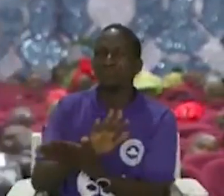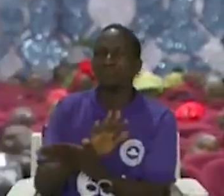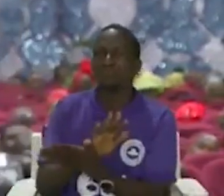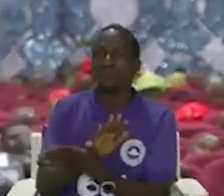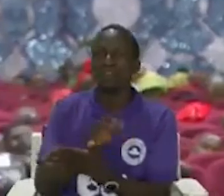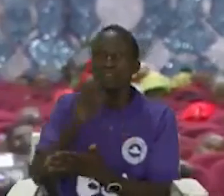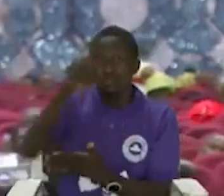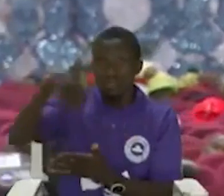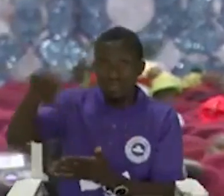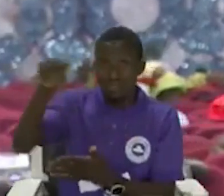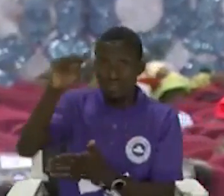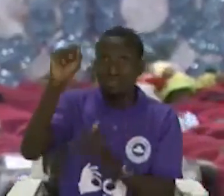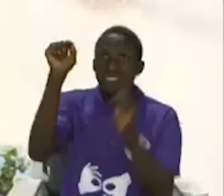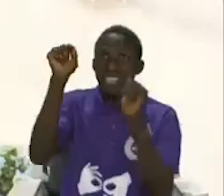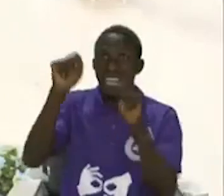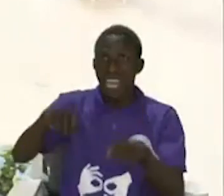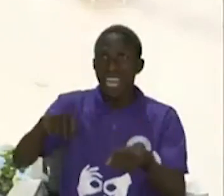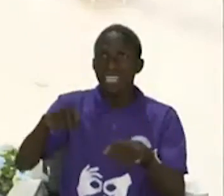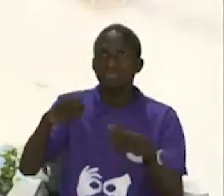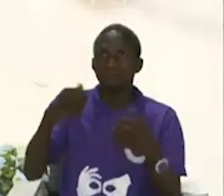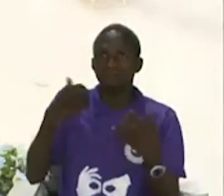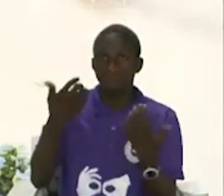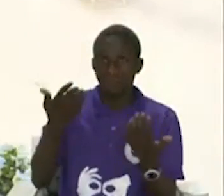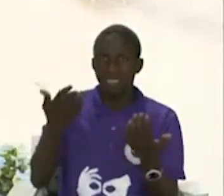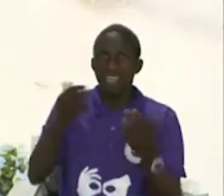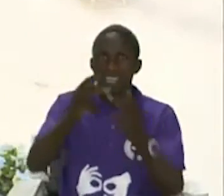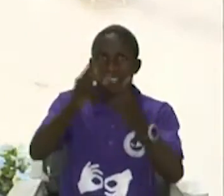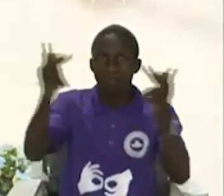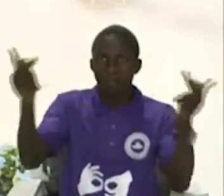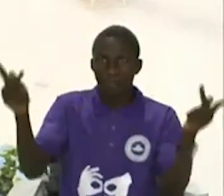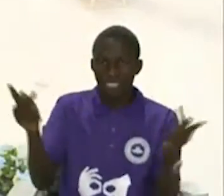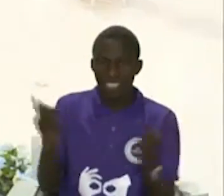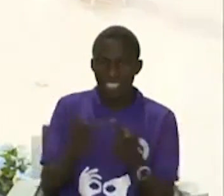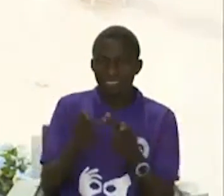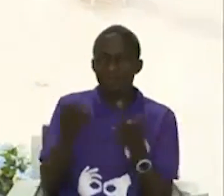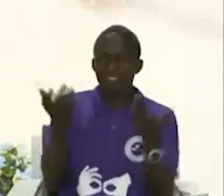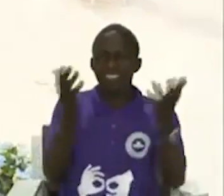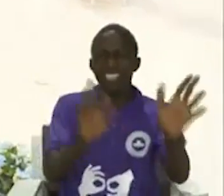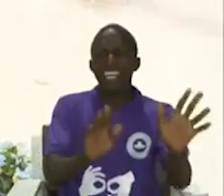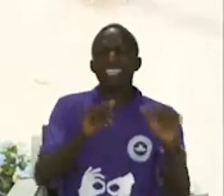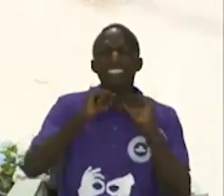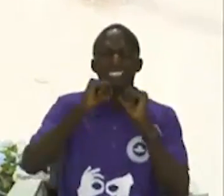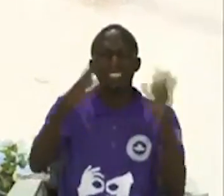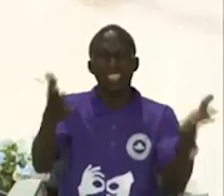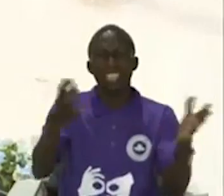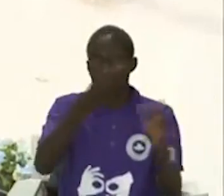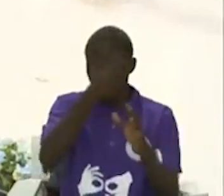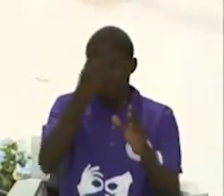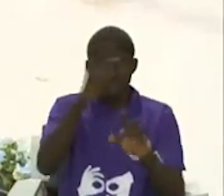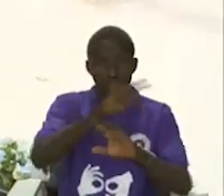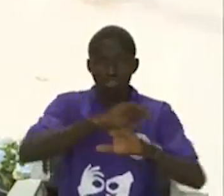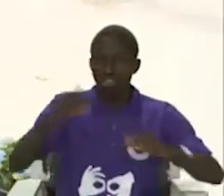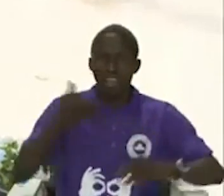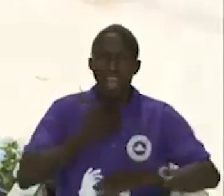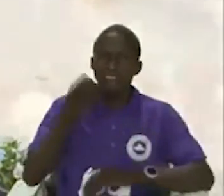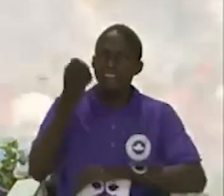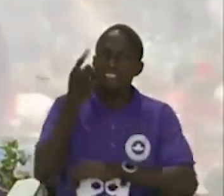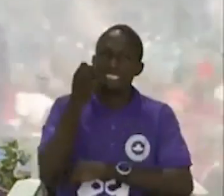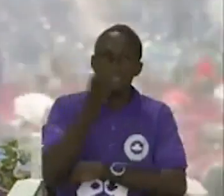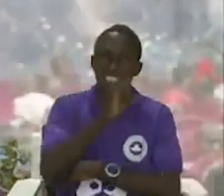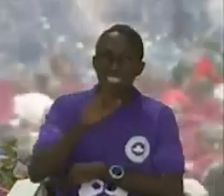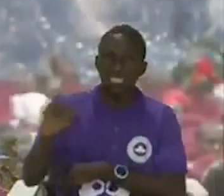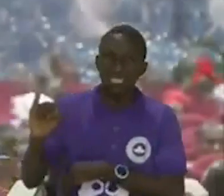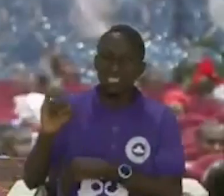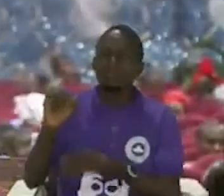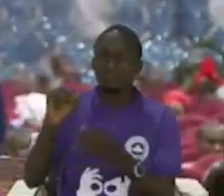So you can occupy significant position. It's just a matter of time when you die. Because you will lack understanding. It takes